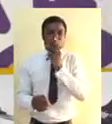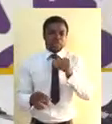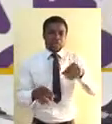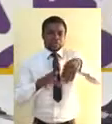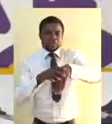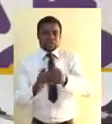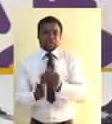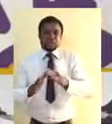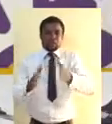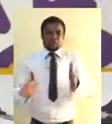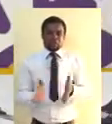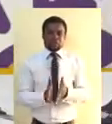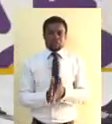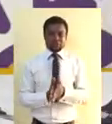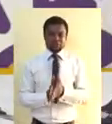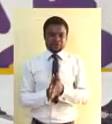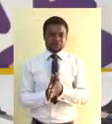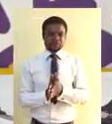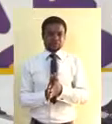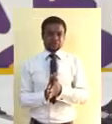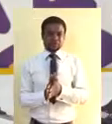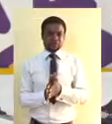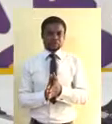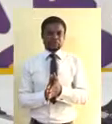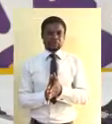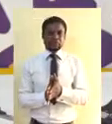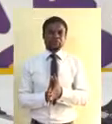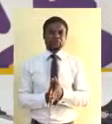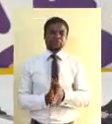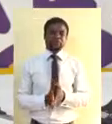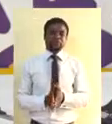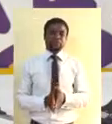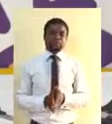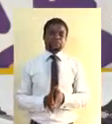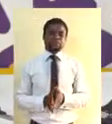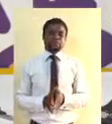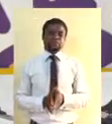Now you need to pour the water.